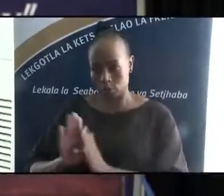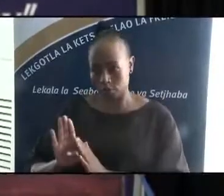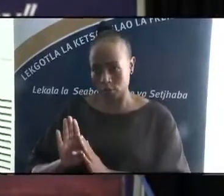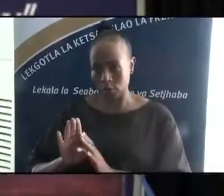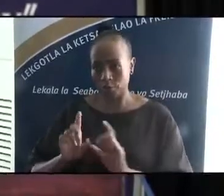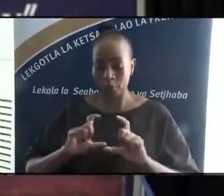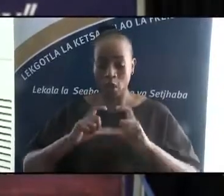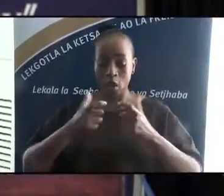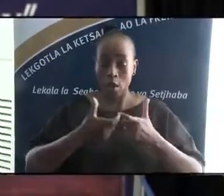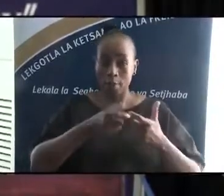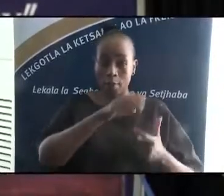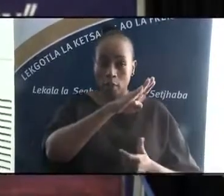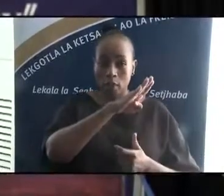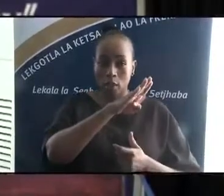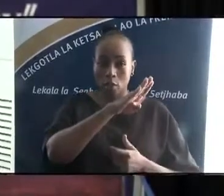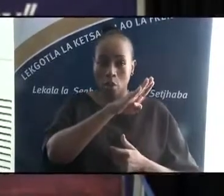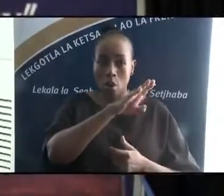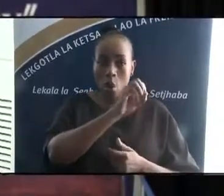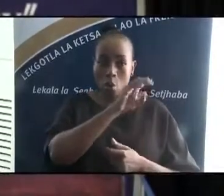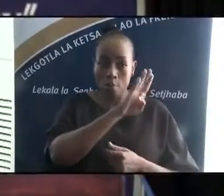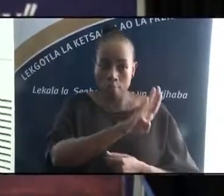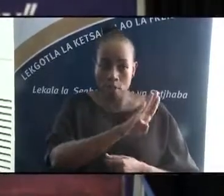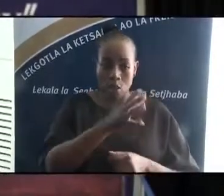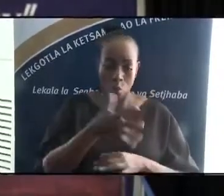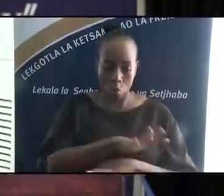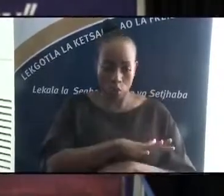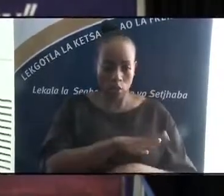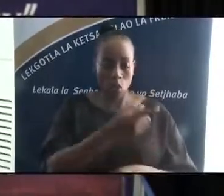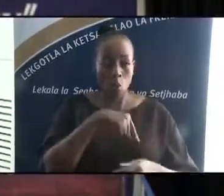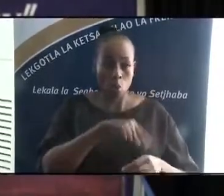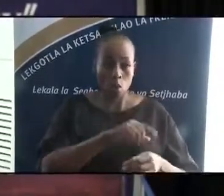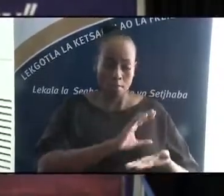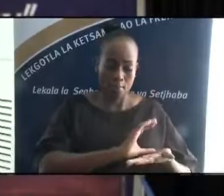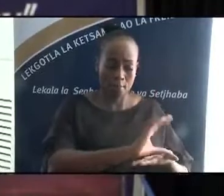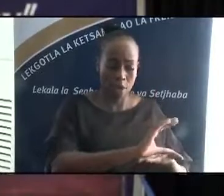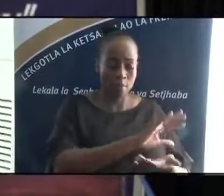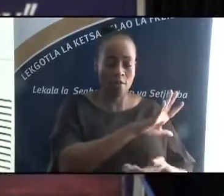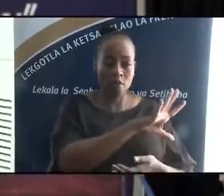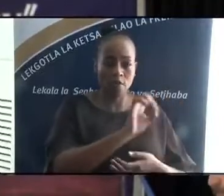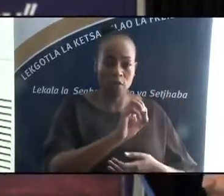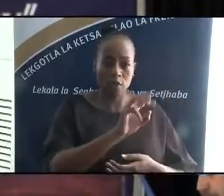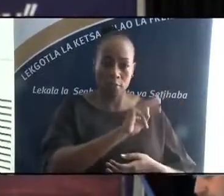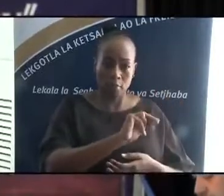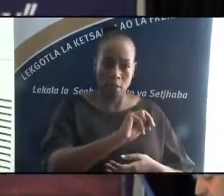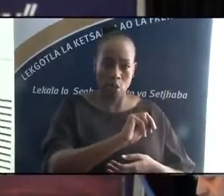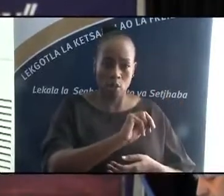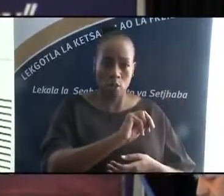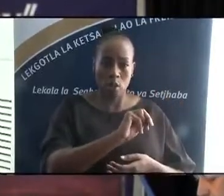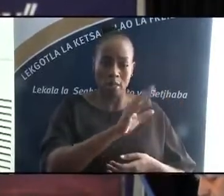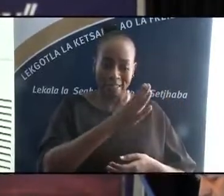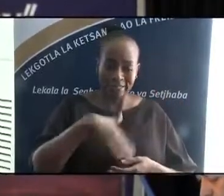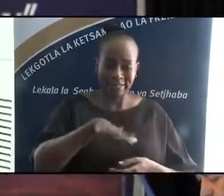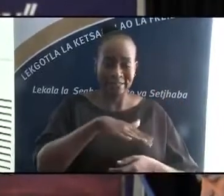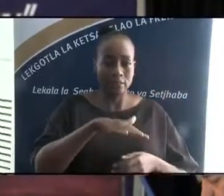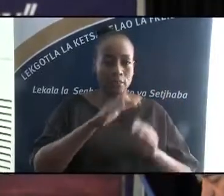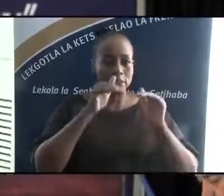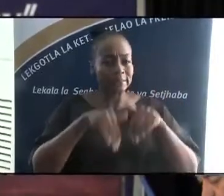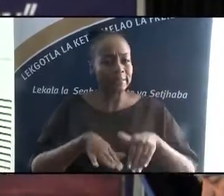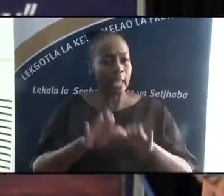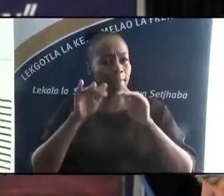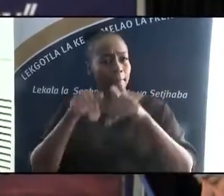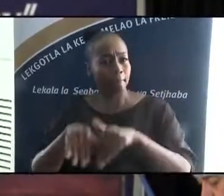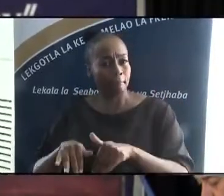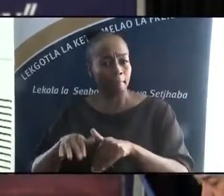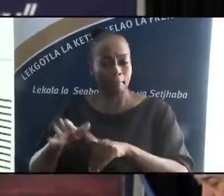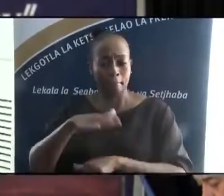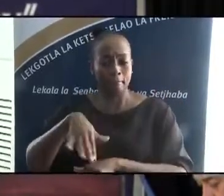will be launching a mega project of 500 million from Velbedracht Dam to Bloemfontein and